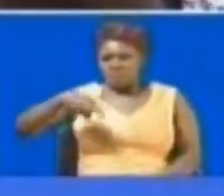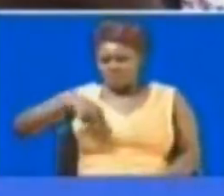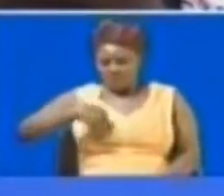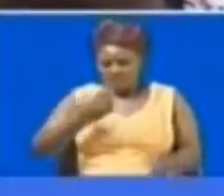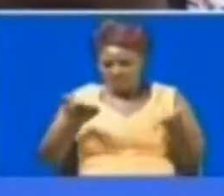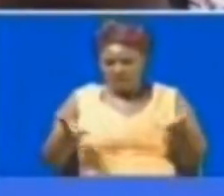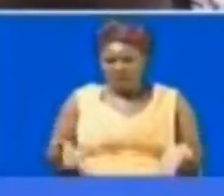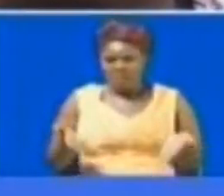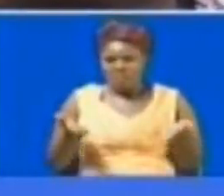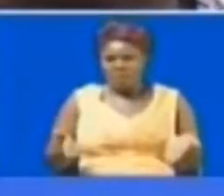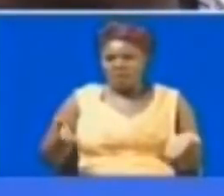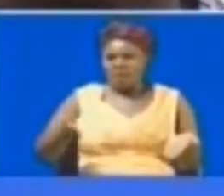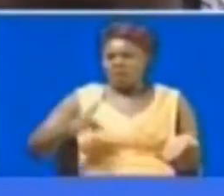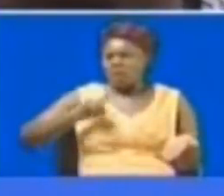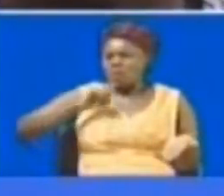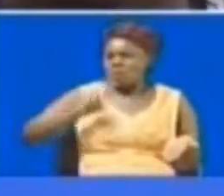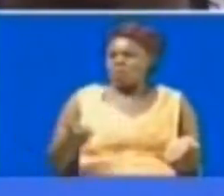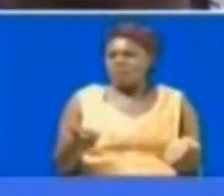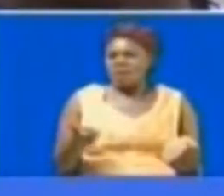hereby direct